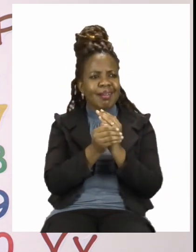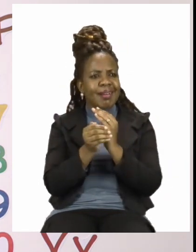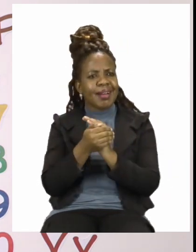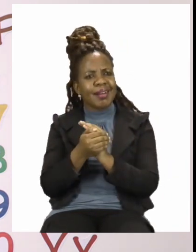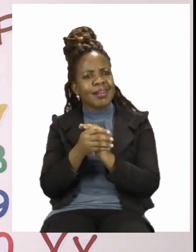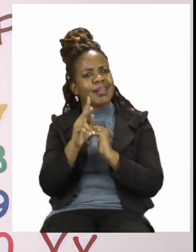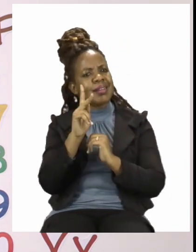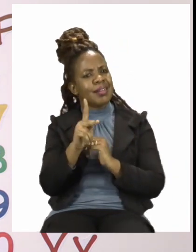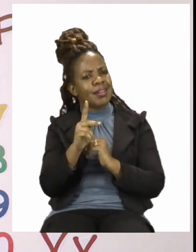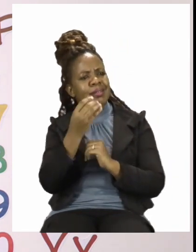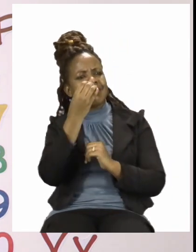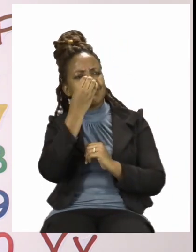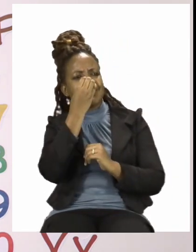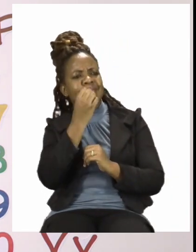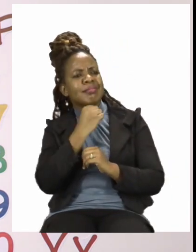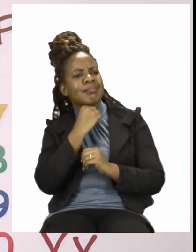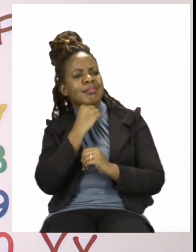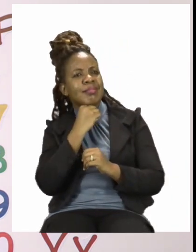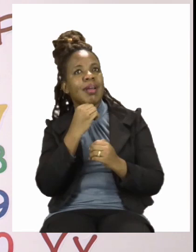Zoshi?